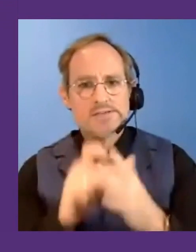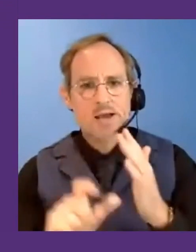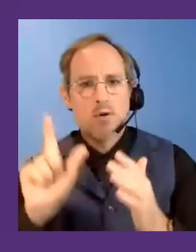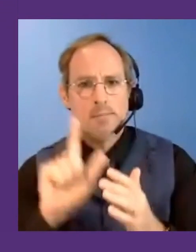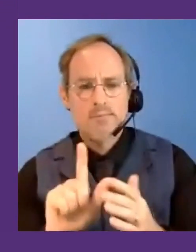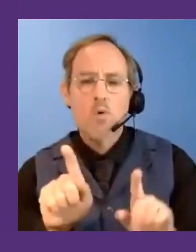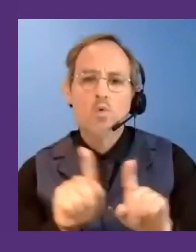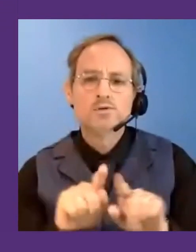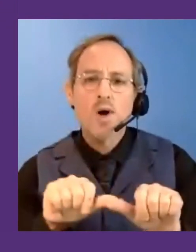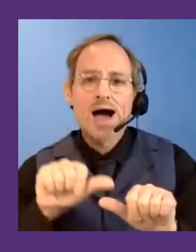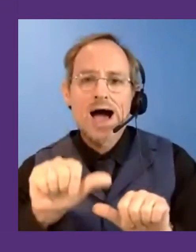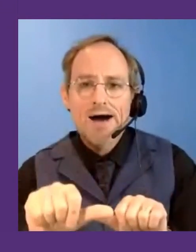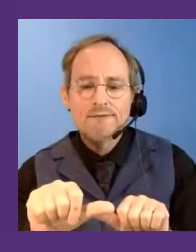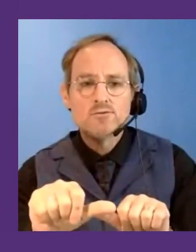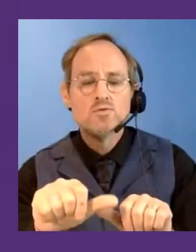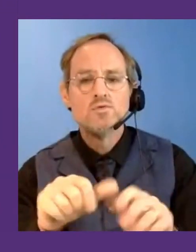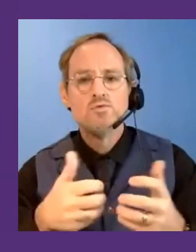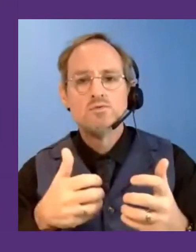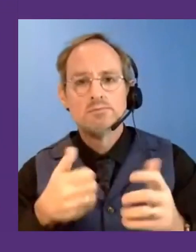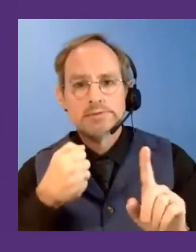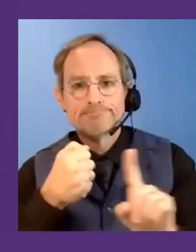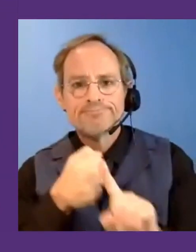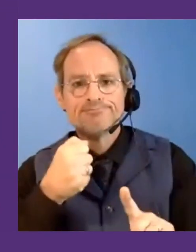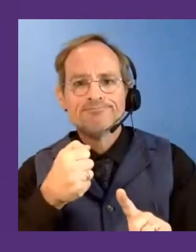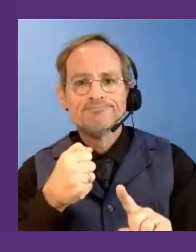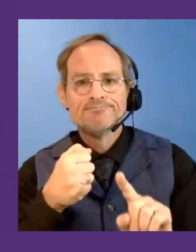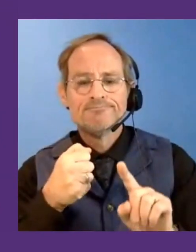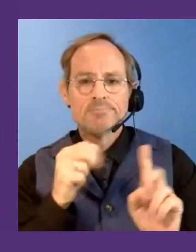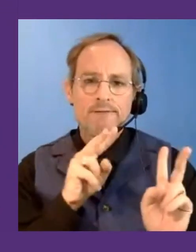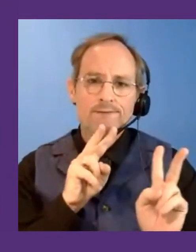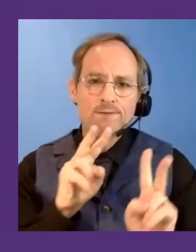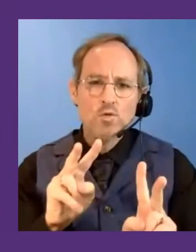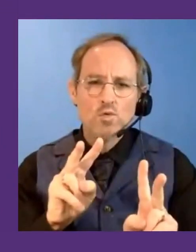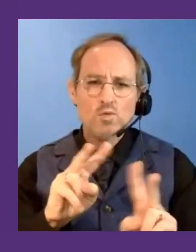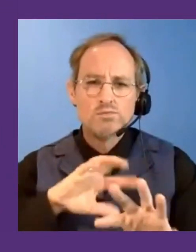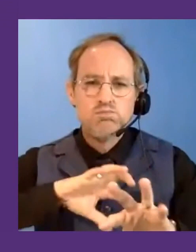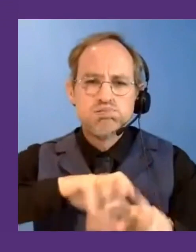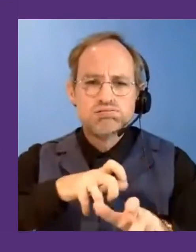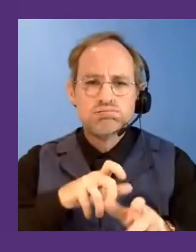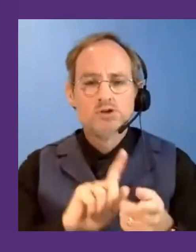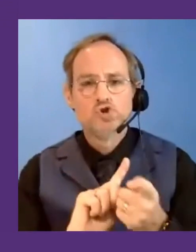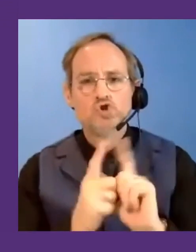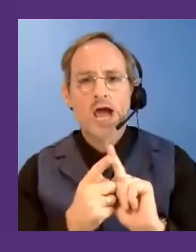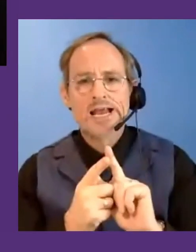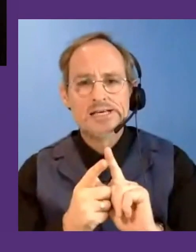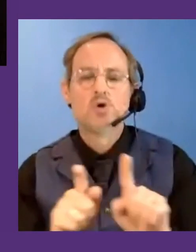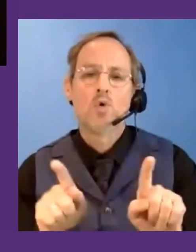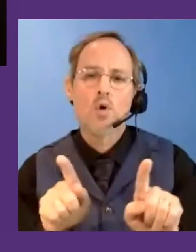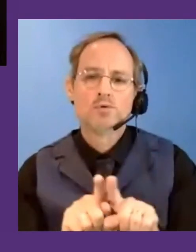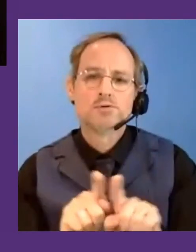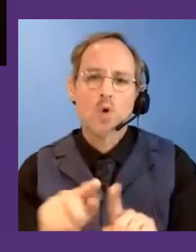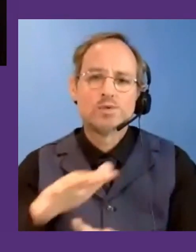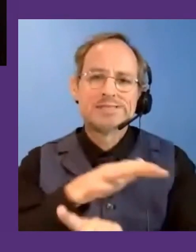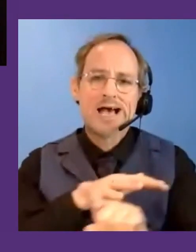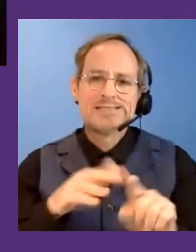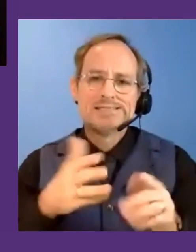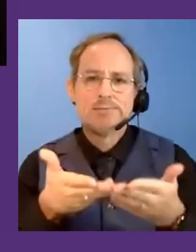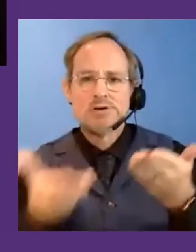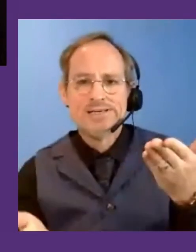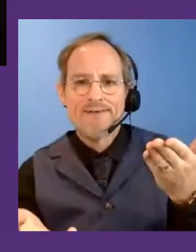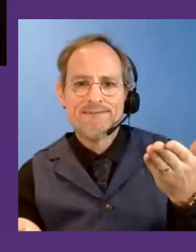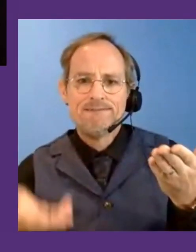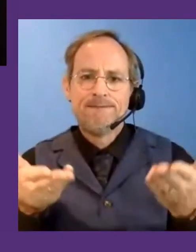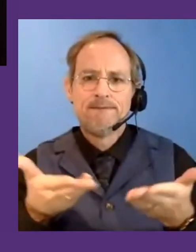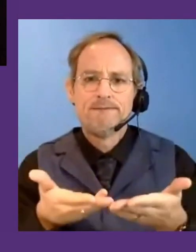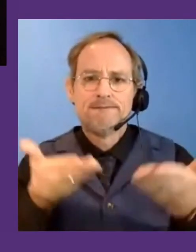you change perception and how we make society a fairer place is quite spectacular when that pays off. It's amazing. We